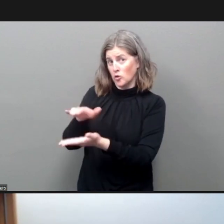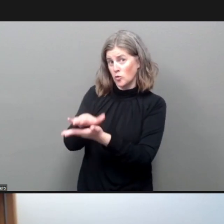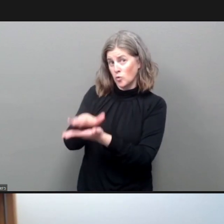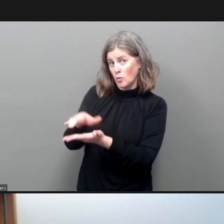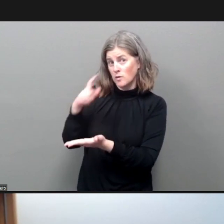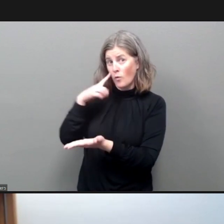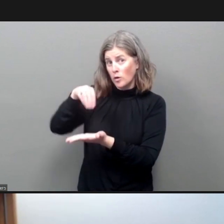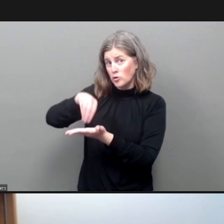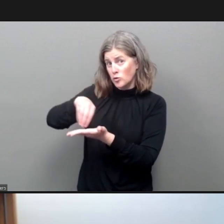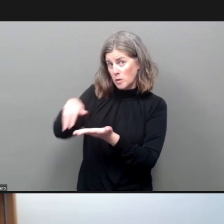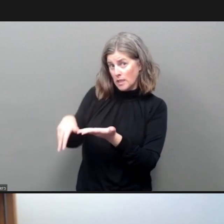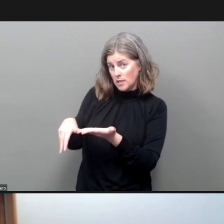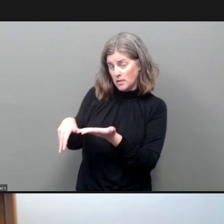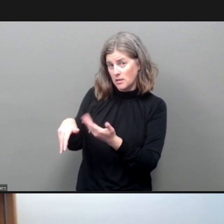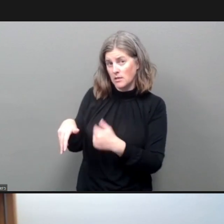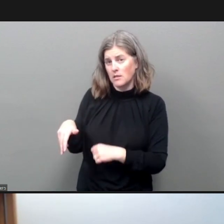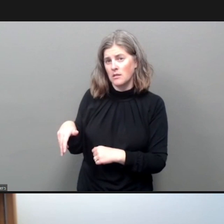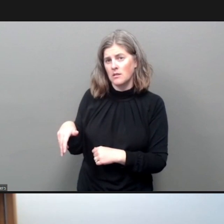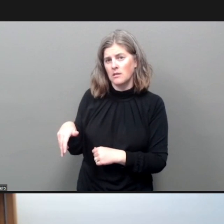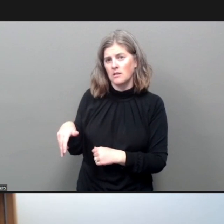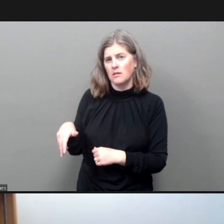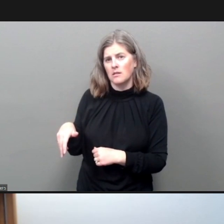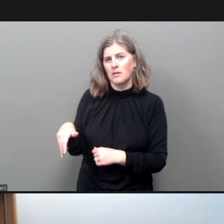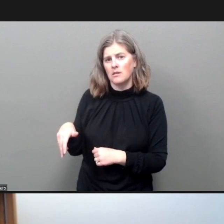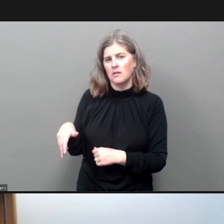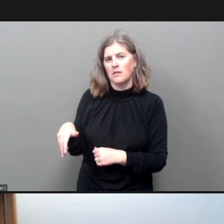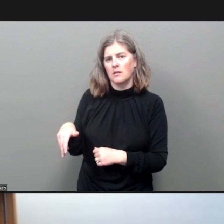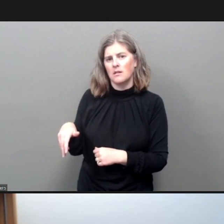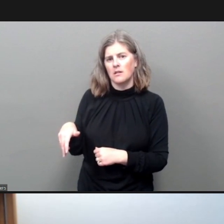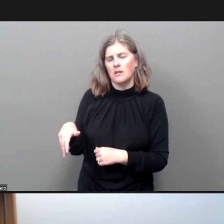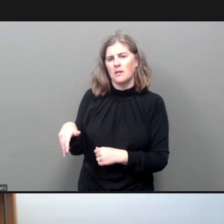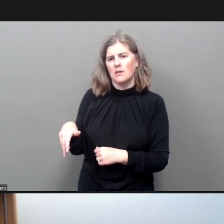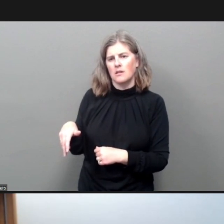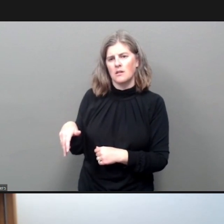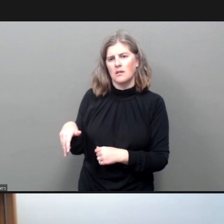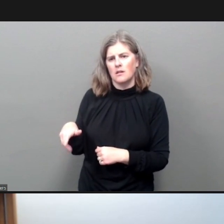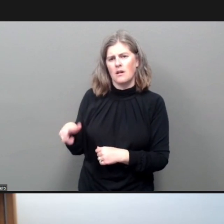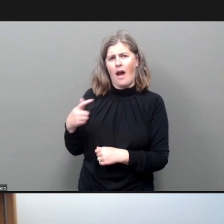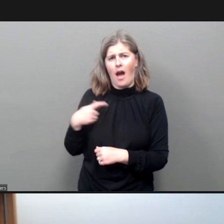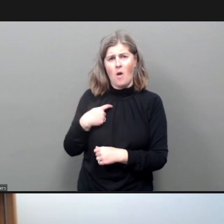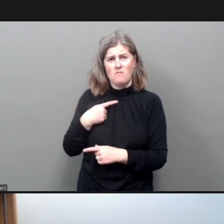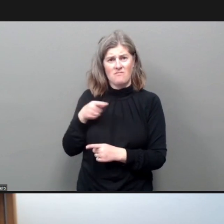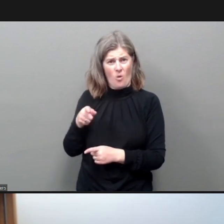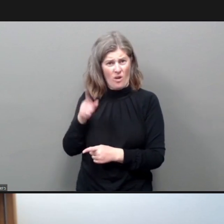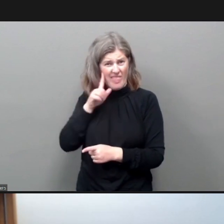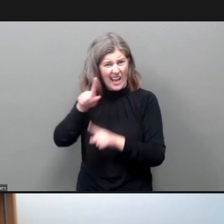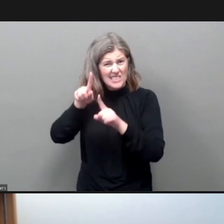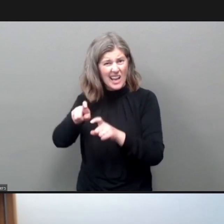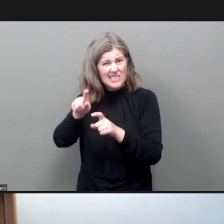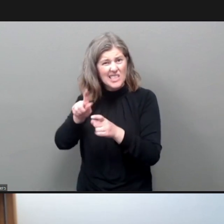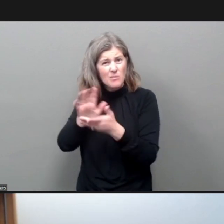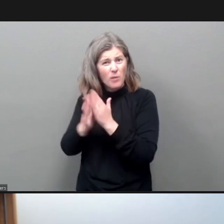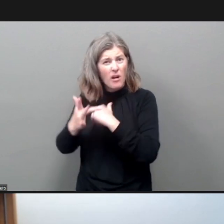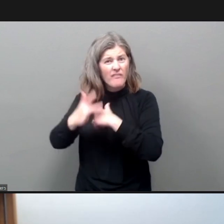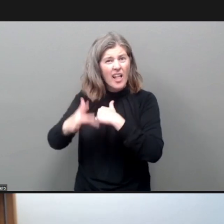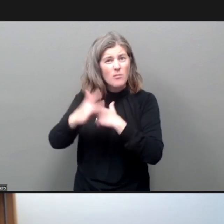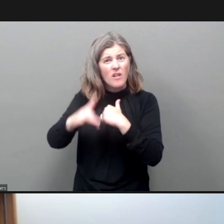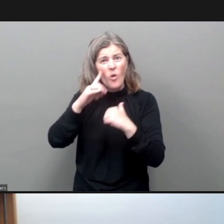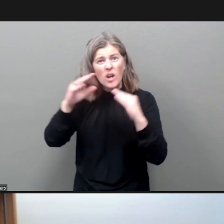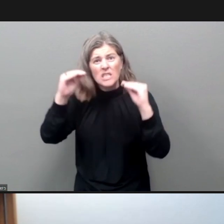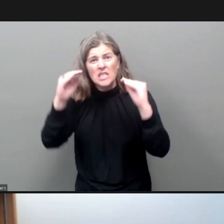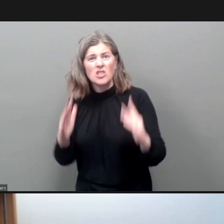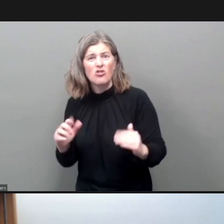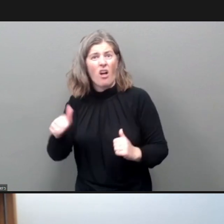students. I would probably guess this, but would it be available for teachers and other staff in the building too, to